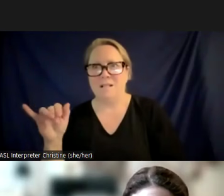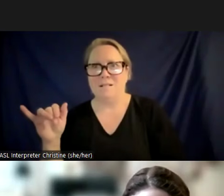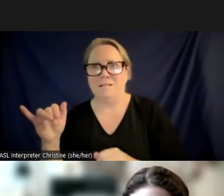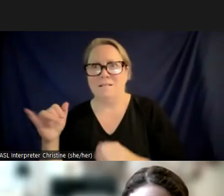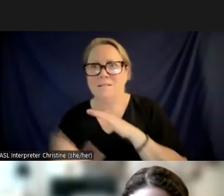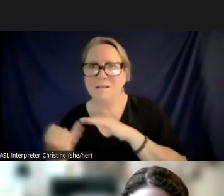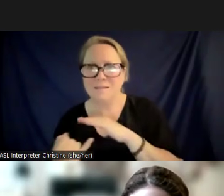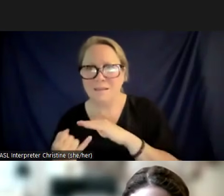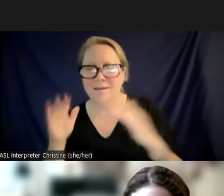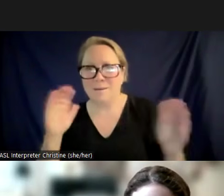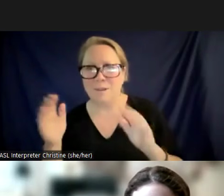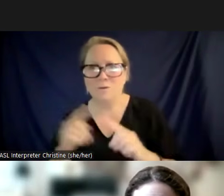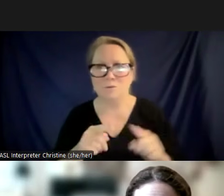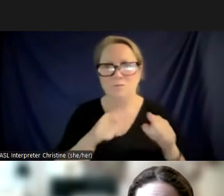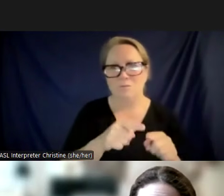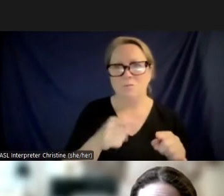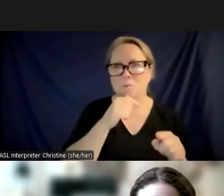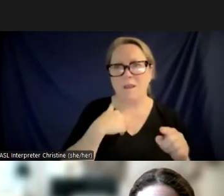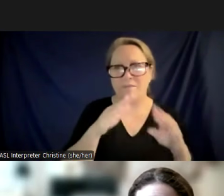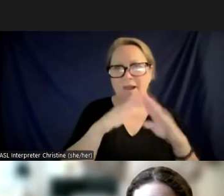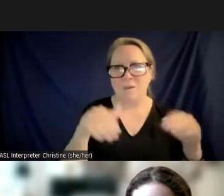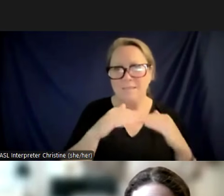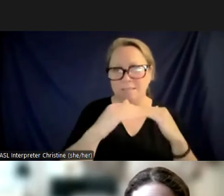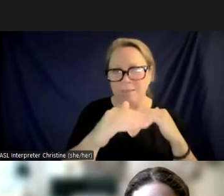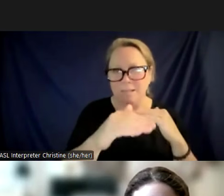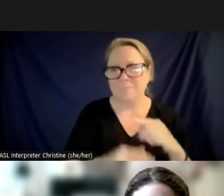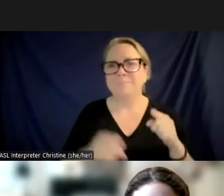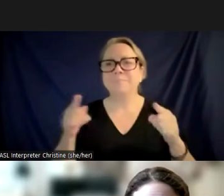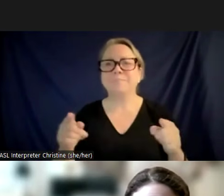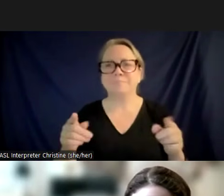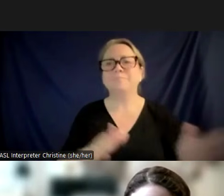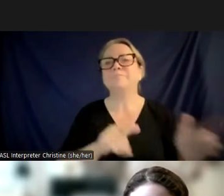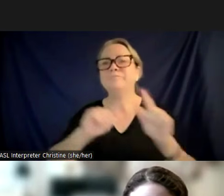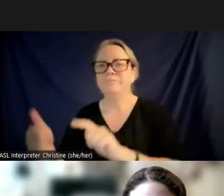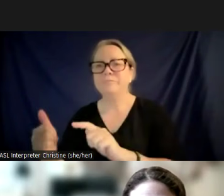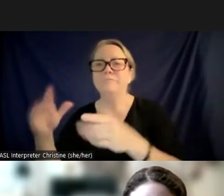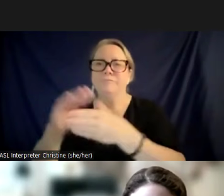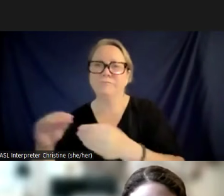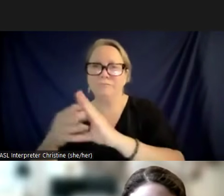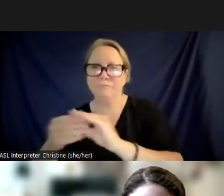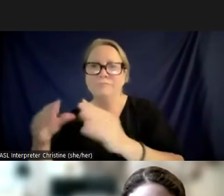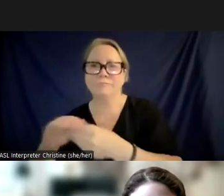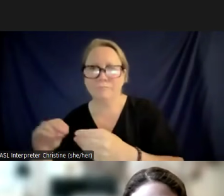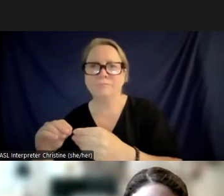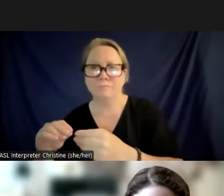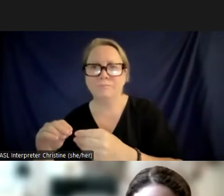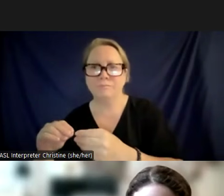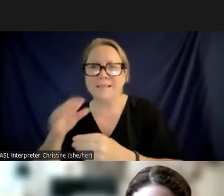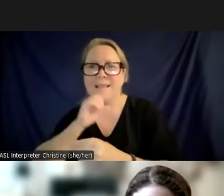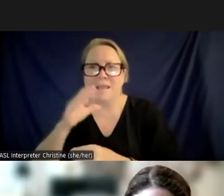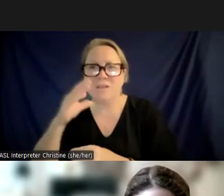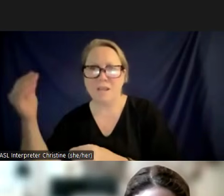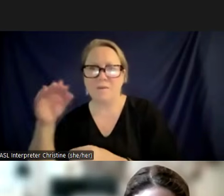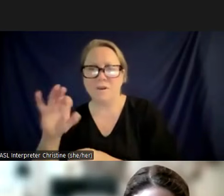people with stable housing. Now, Davina will share qualitative findings on how young people aging out of the foster care system described